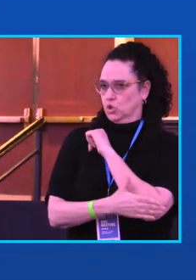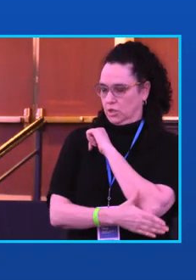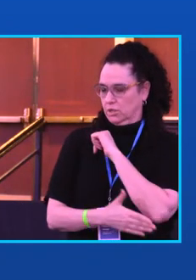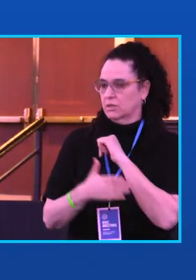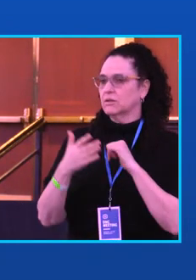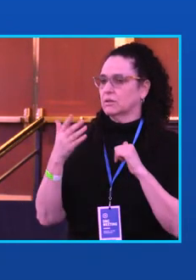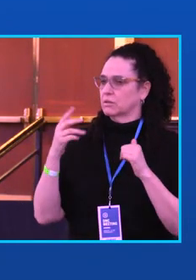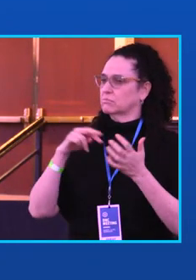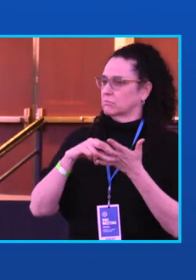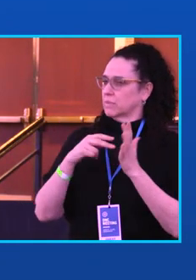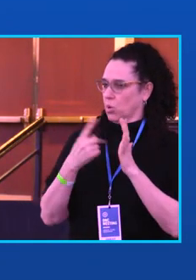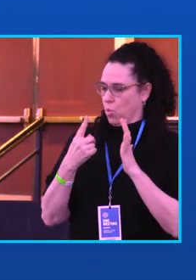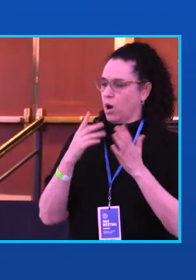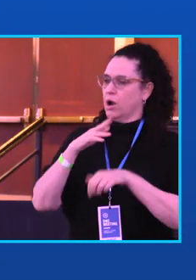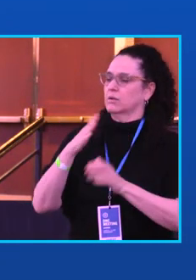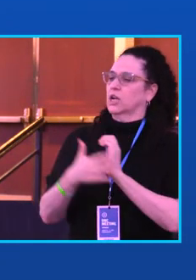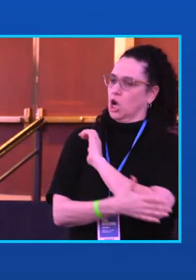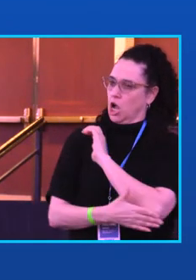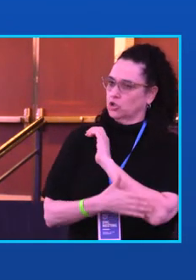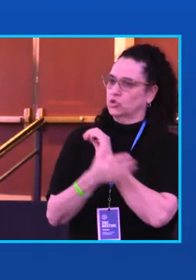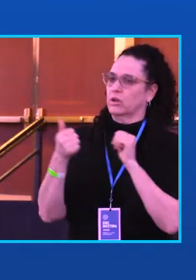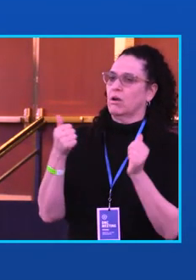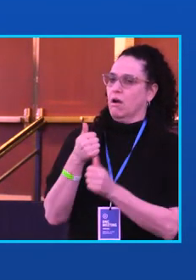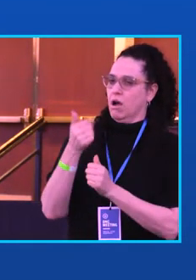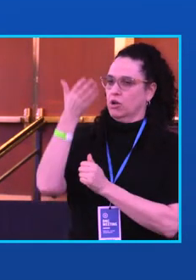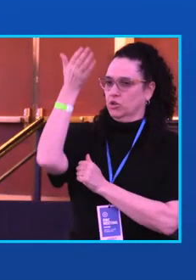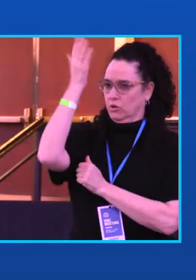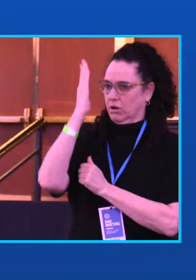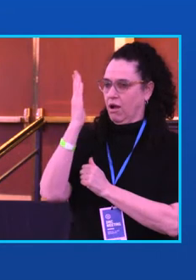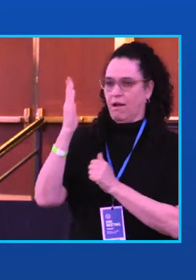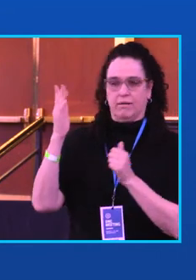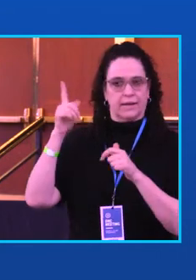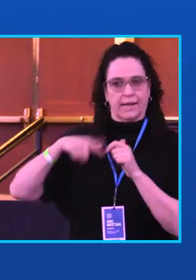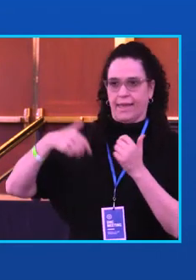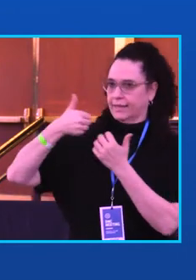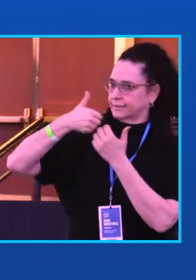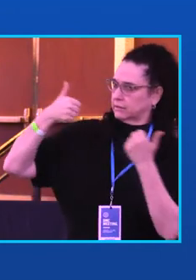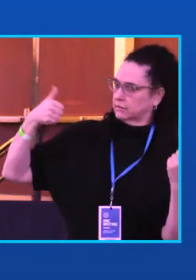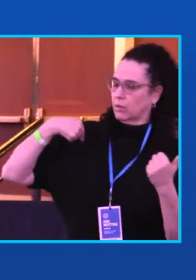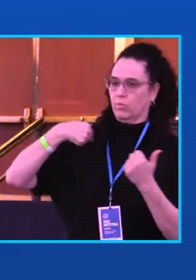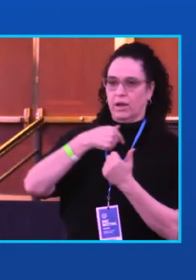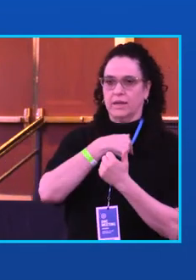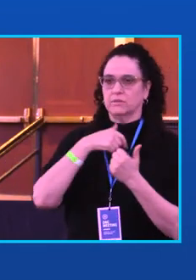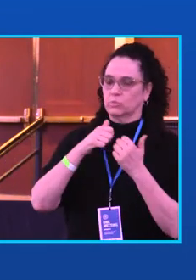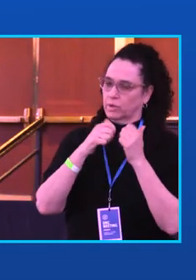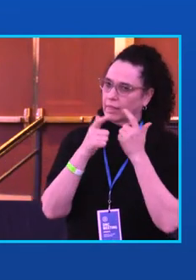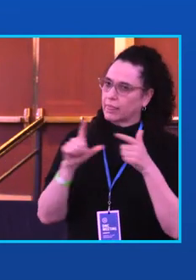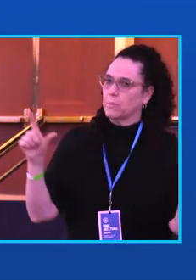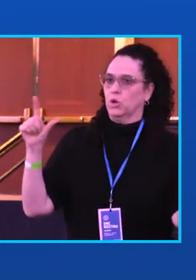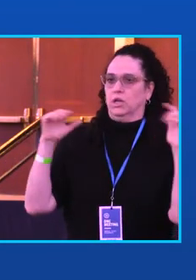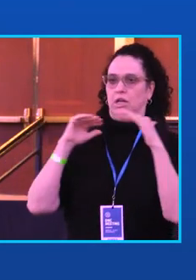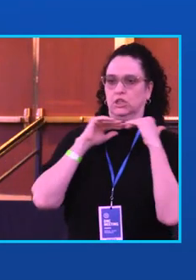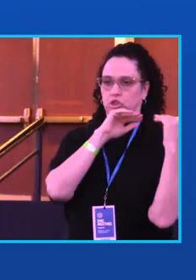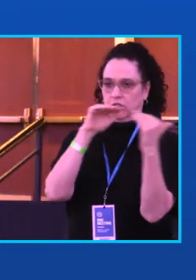stands, one nation, under God, indivisible, with liberty and justice for